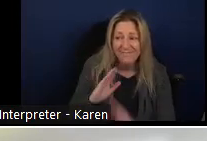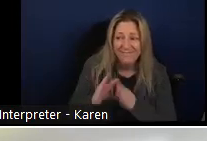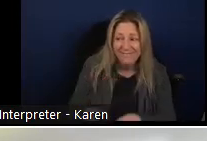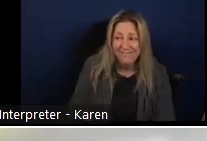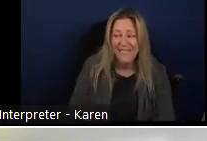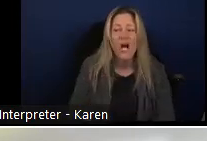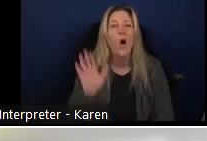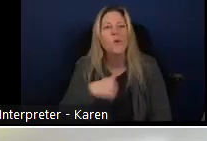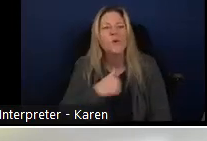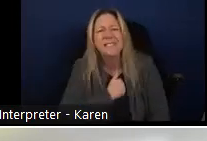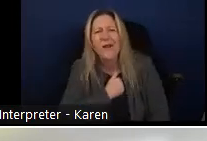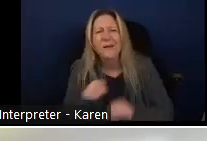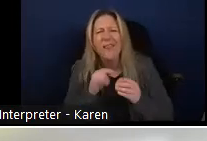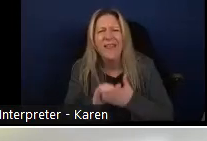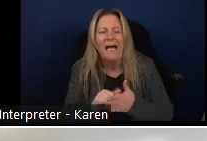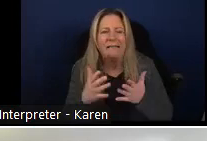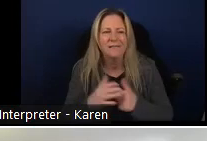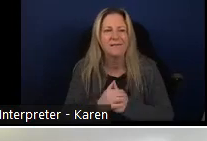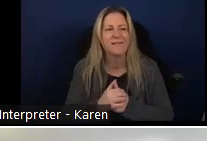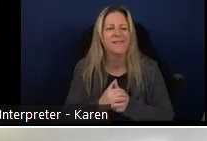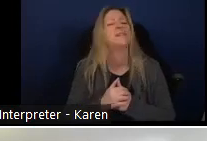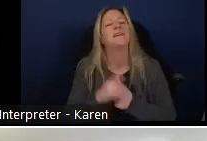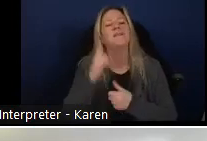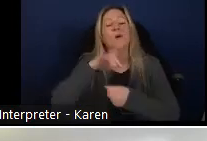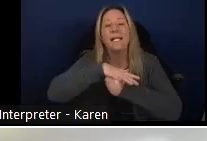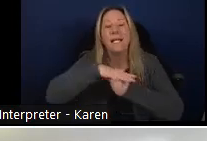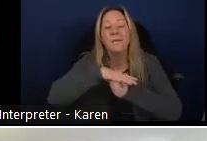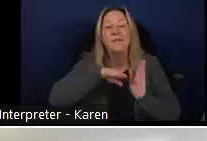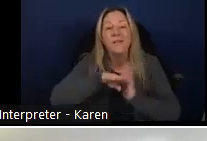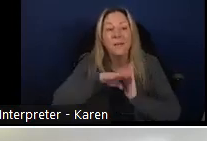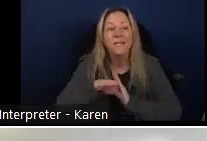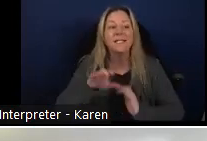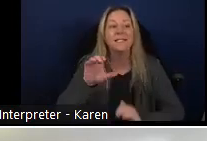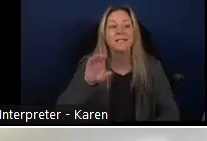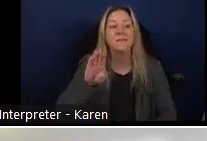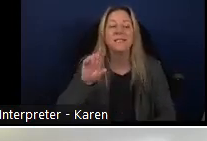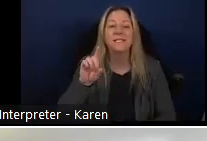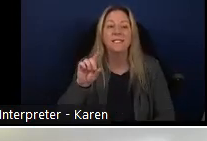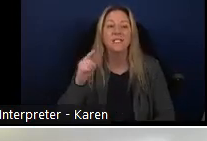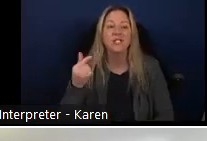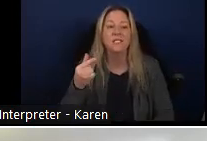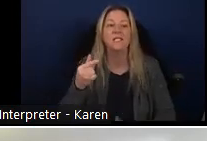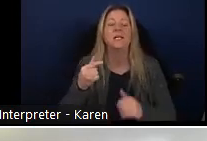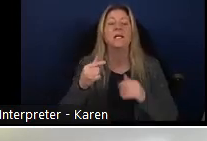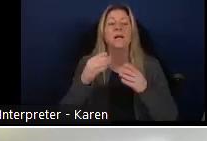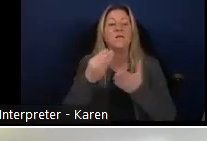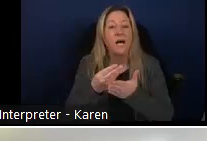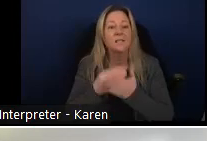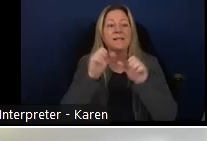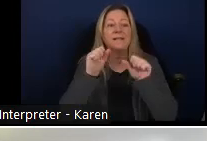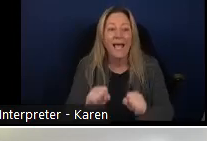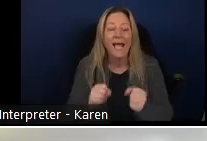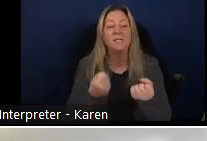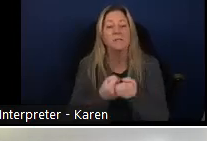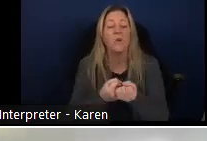Sorry about that. For neighborhood development, CDBG funds can support projects